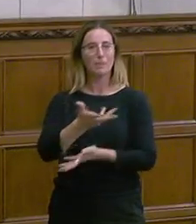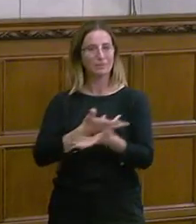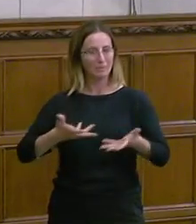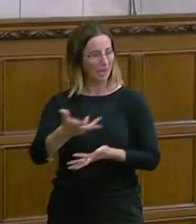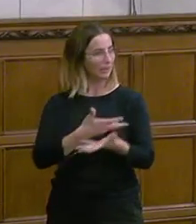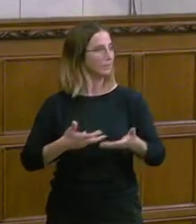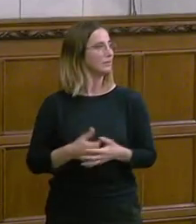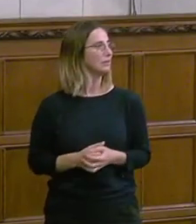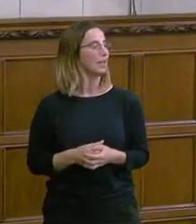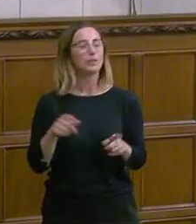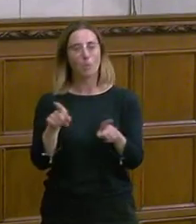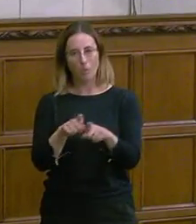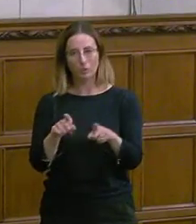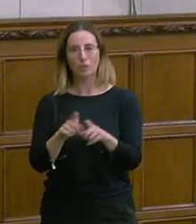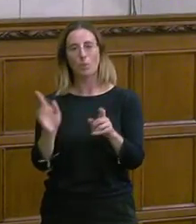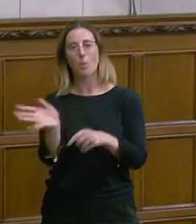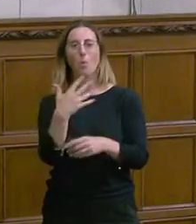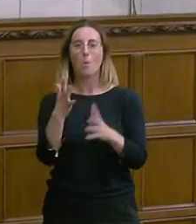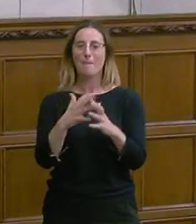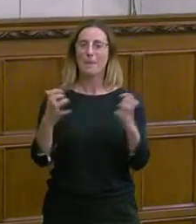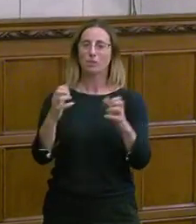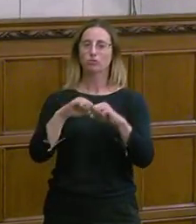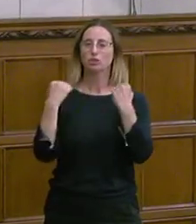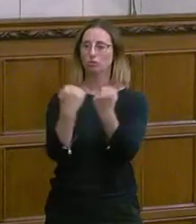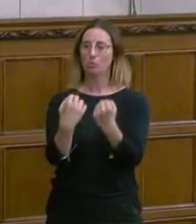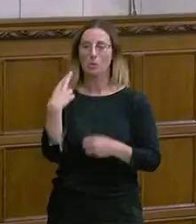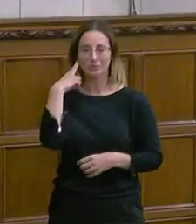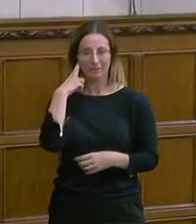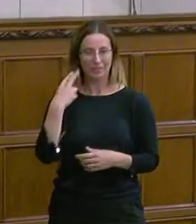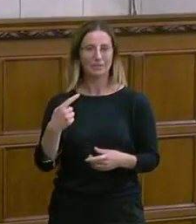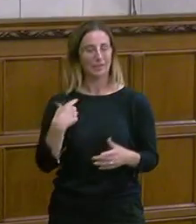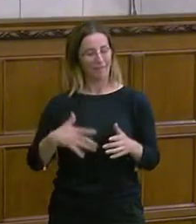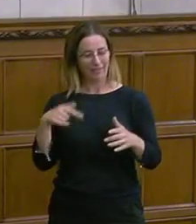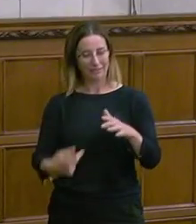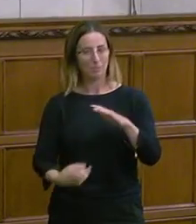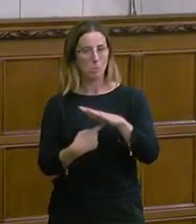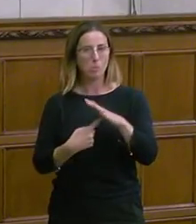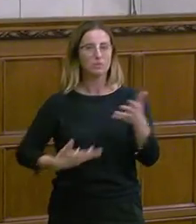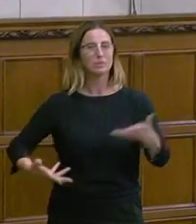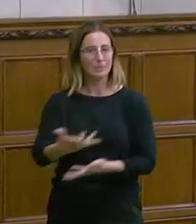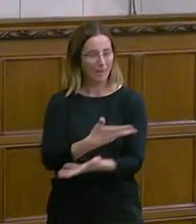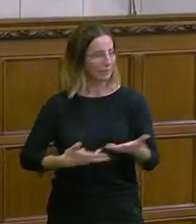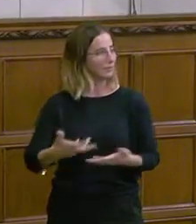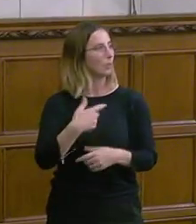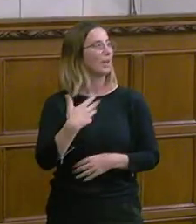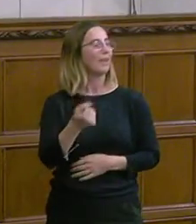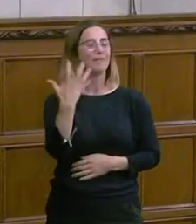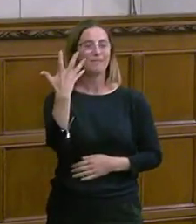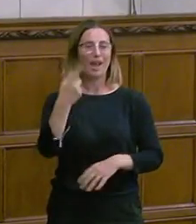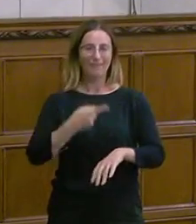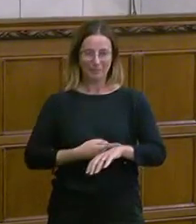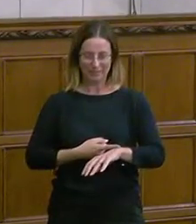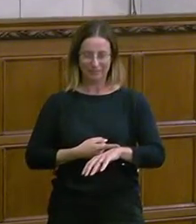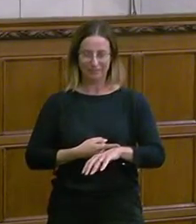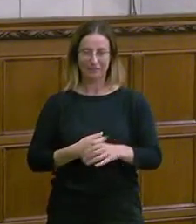the all-party parliamentary group of deafness. I appreciate him getting this important debate. We've got 5 minutes, so